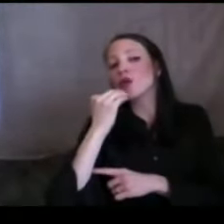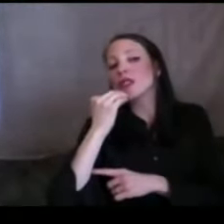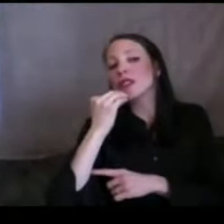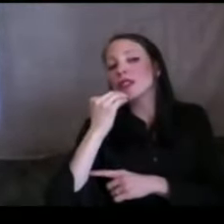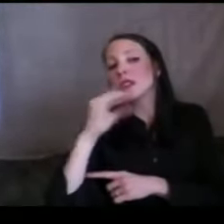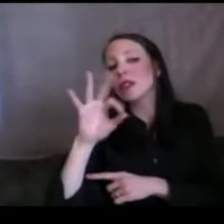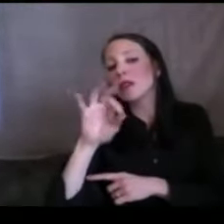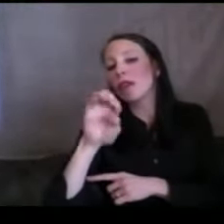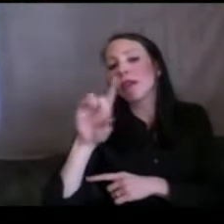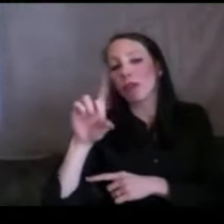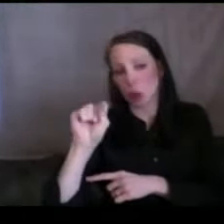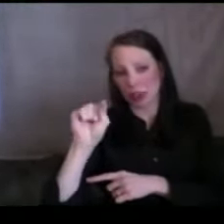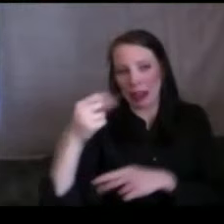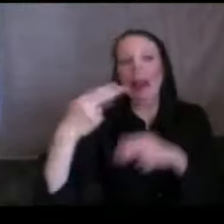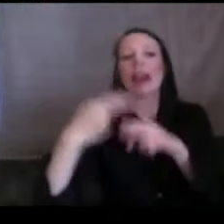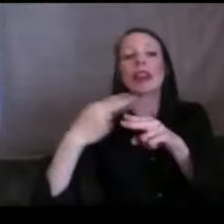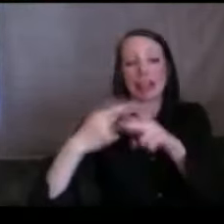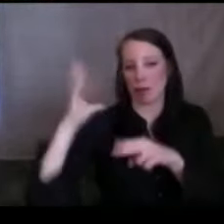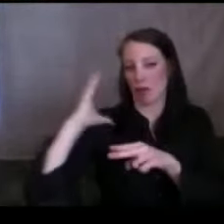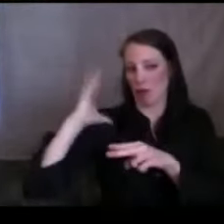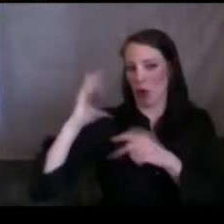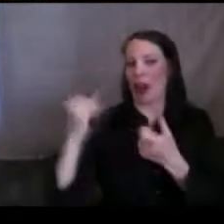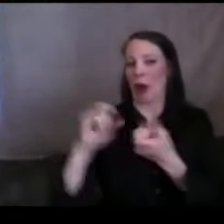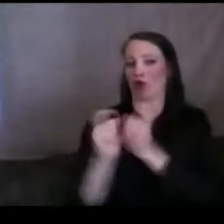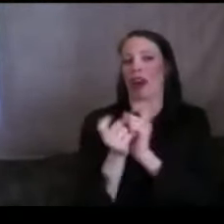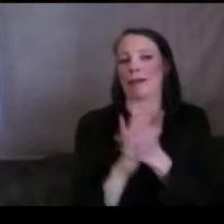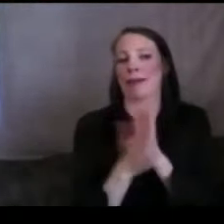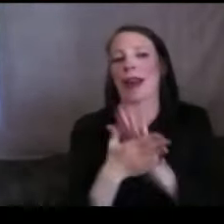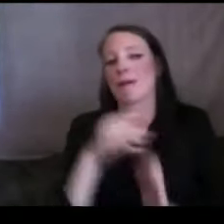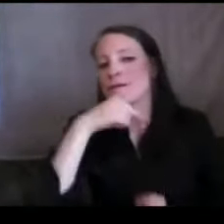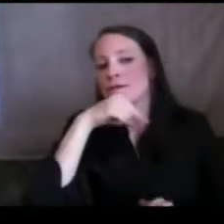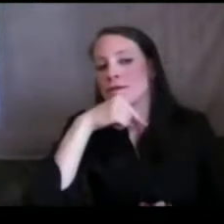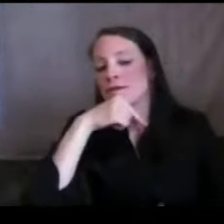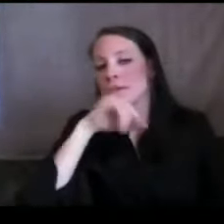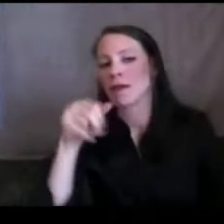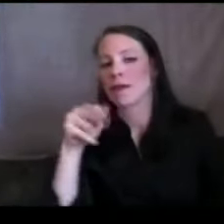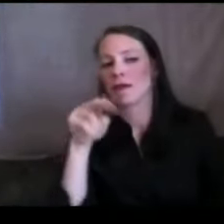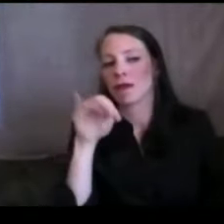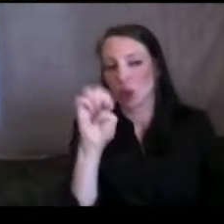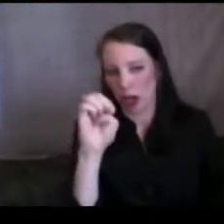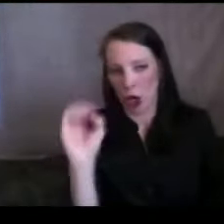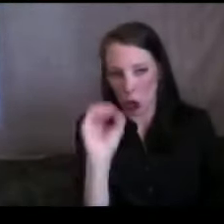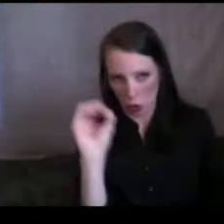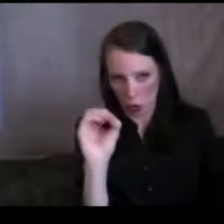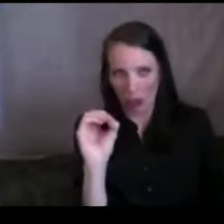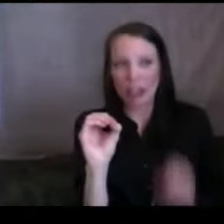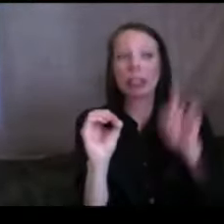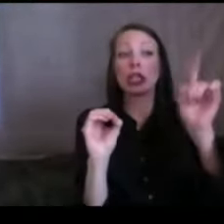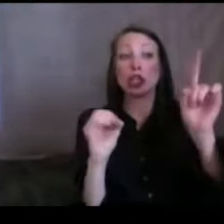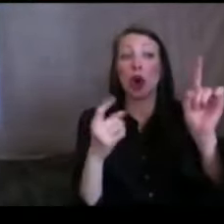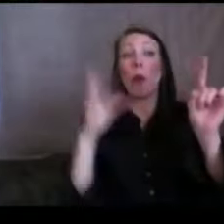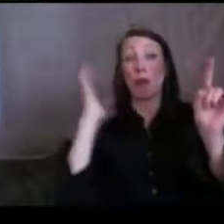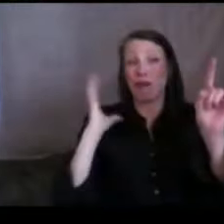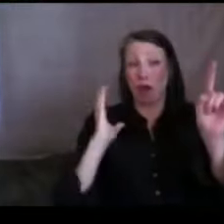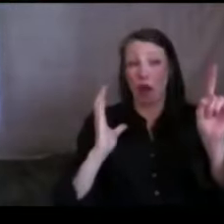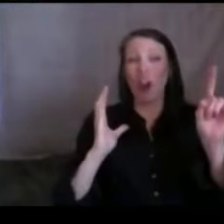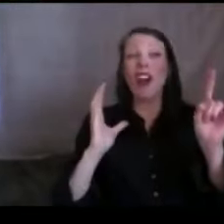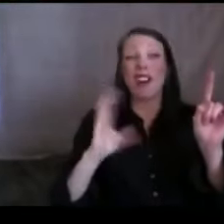here. I start from the line worker, line leader, mechanic,